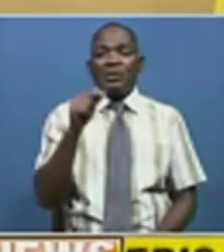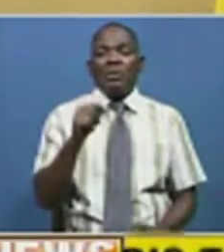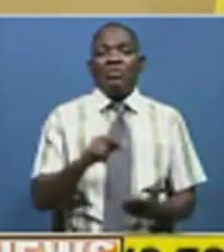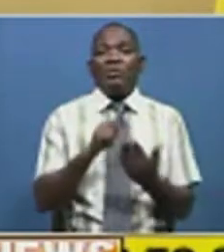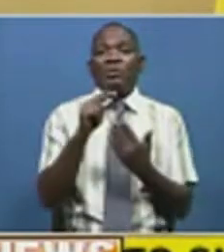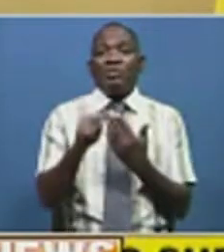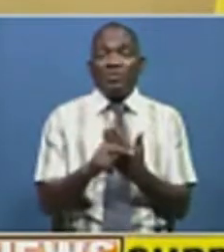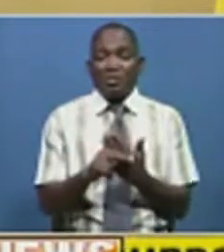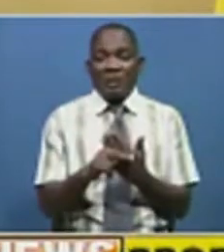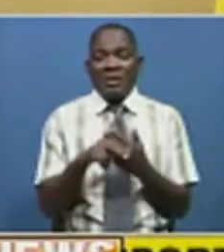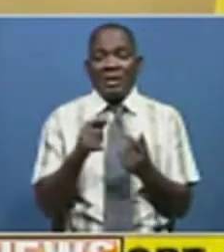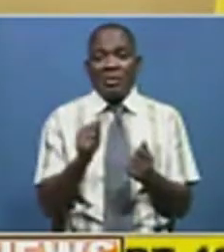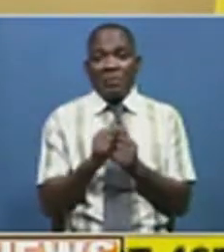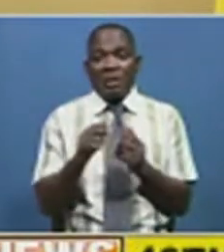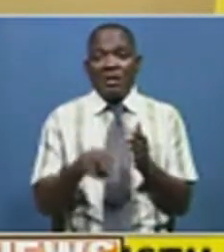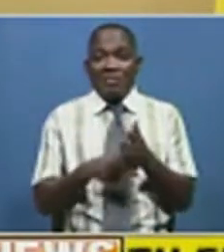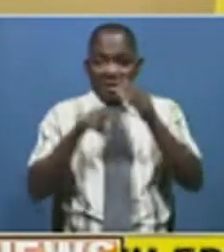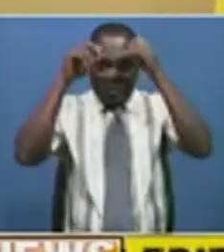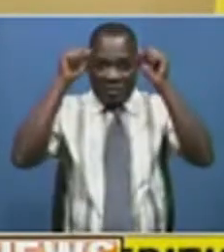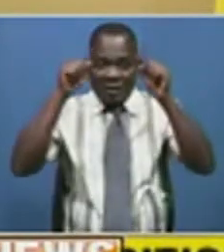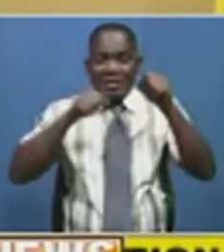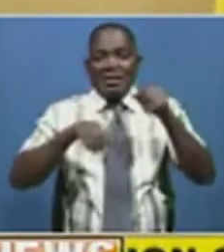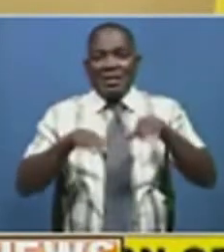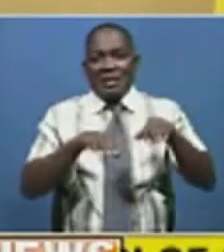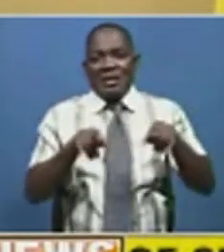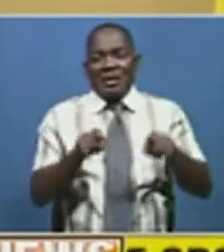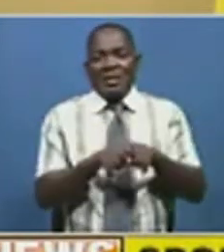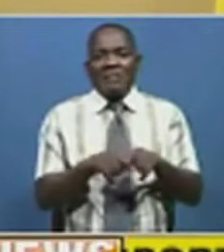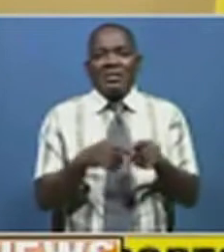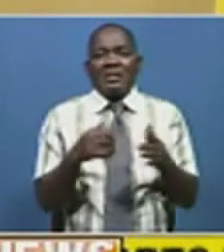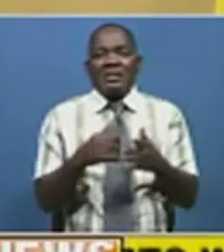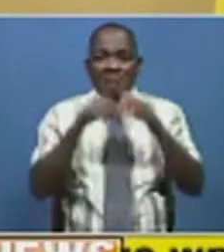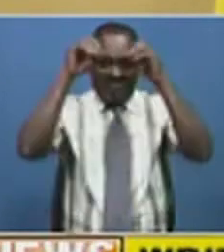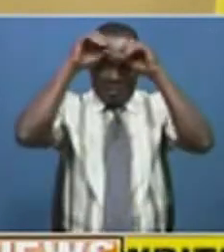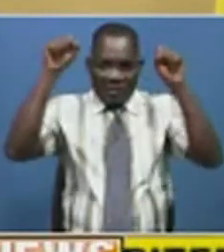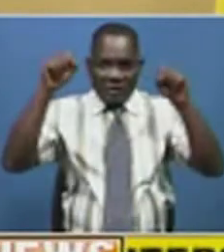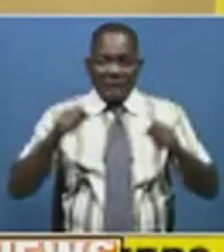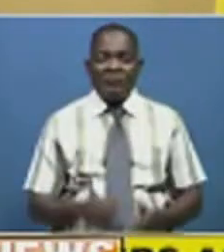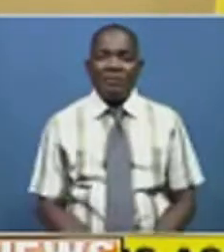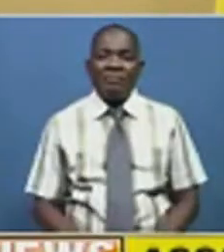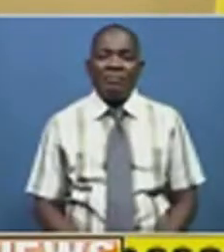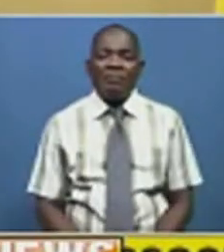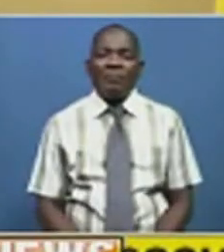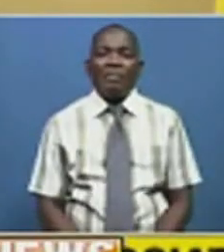November, and in his absence, the Vice President, Alhaji Dr. Mahamudu Bawumia, will act in his stead.